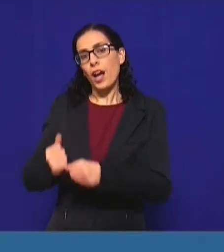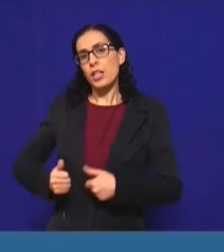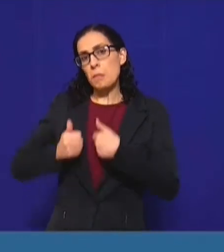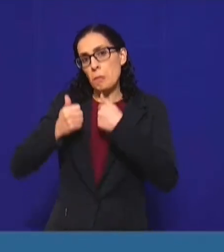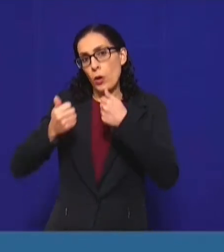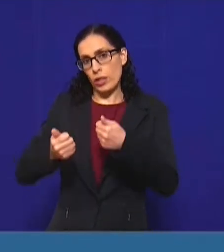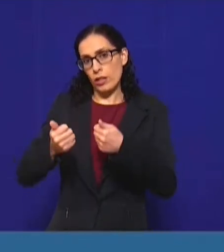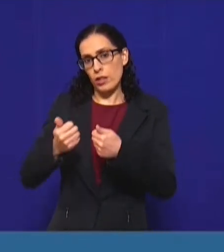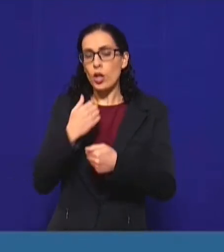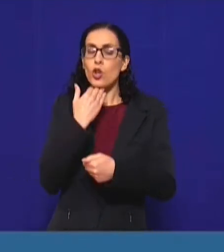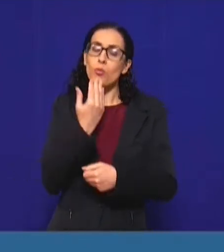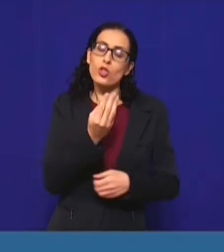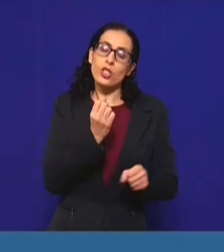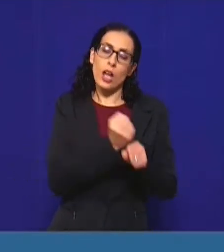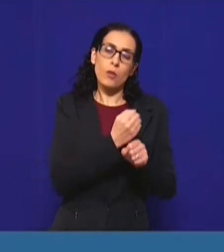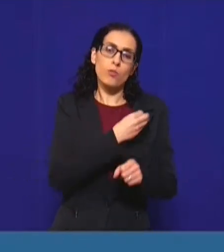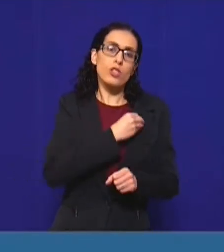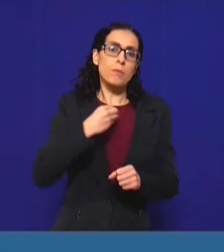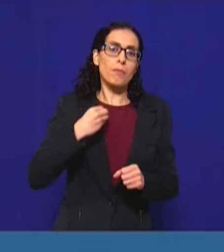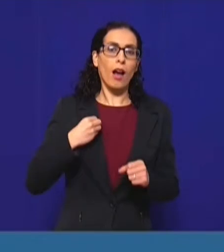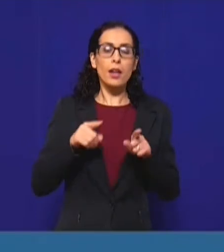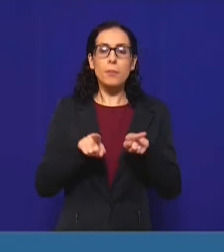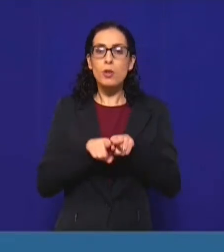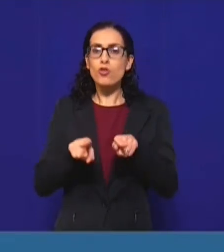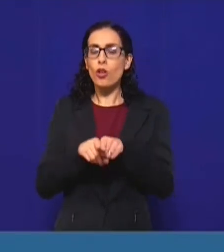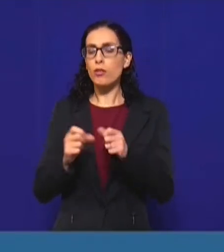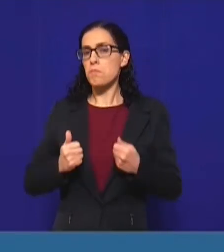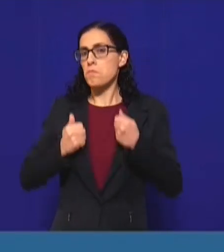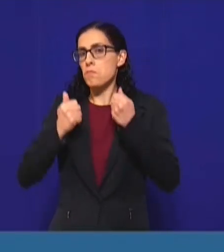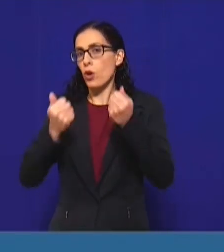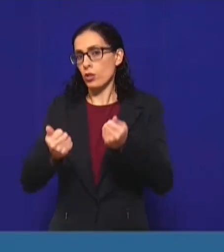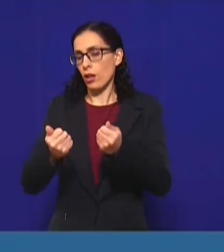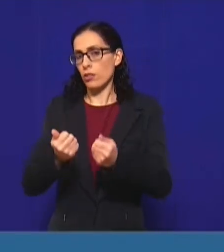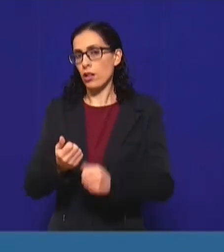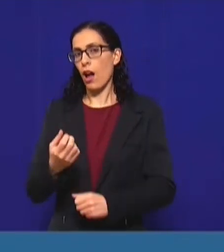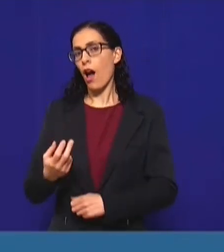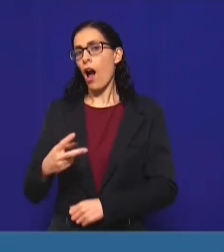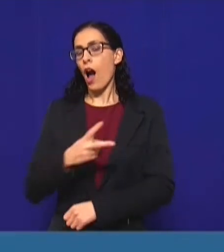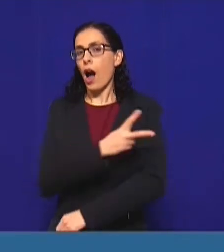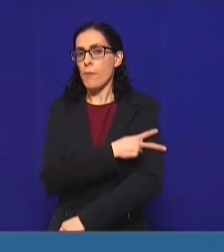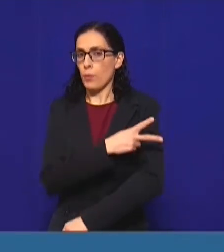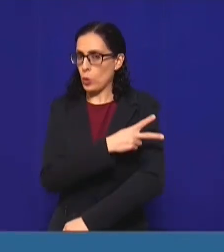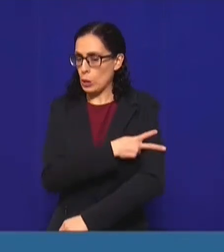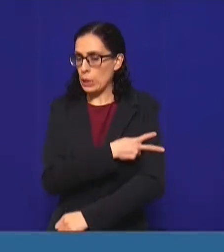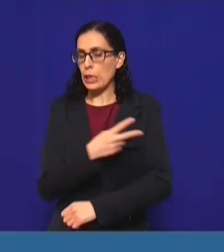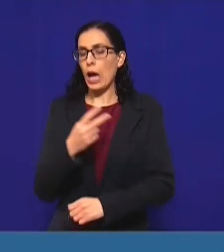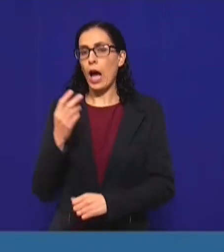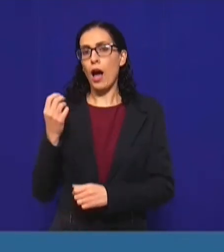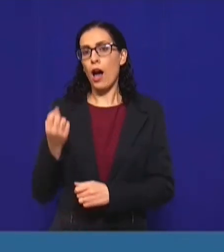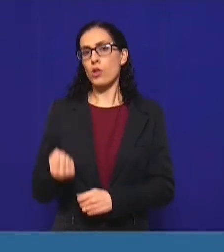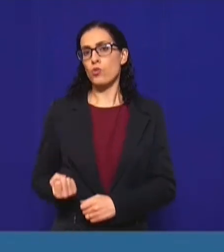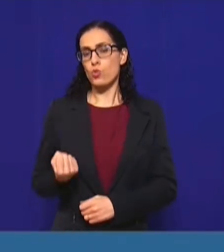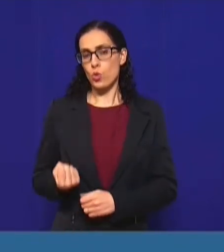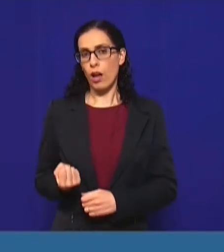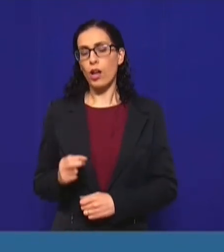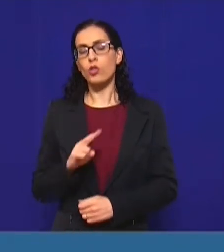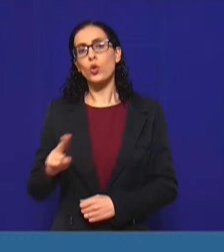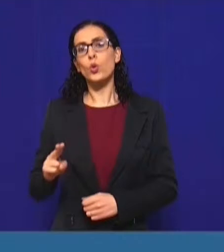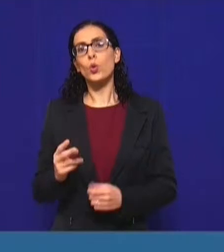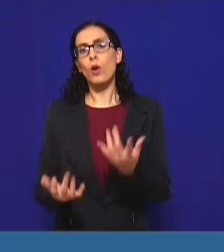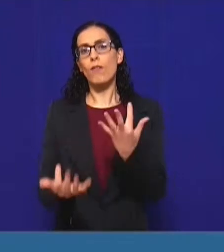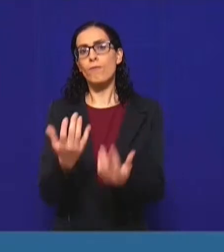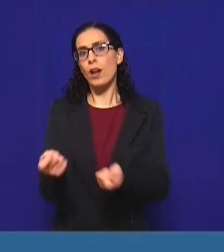non-clinical, hemmhekk laqamna l-Civil Protection, Armata, Pulizija u għaddejn bl-aħħar tilqim ukoll f'dawn